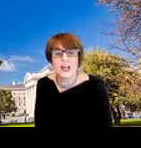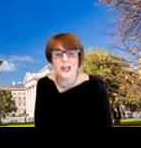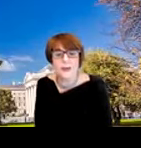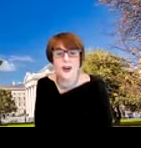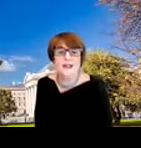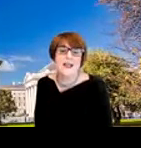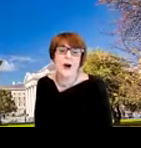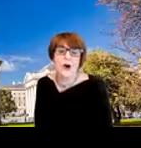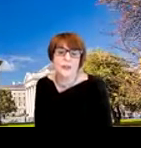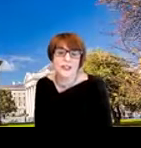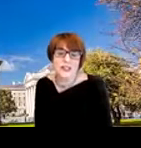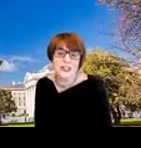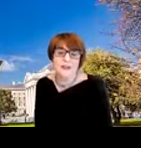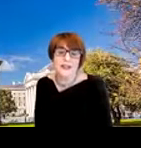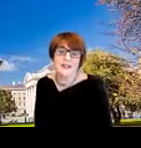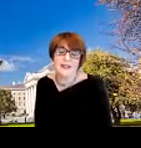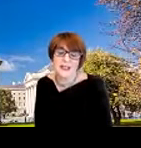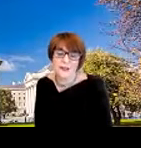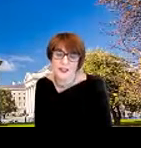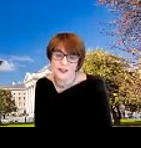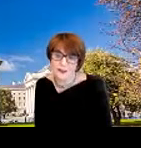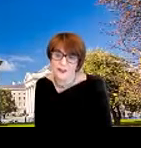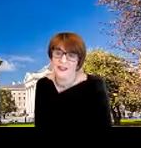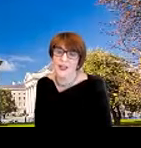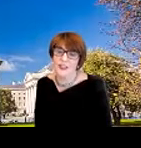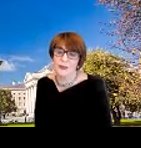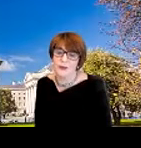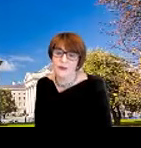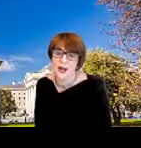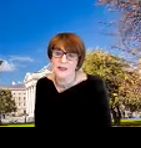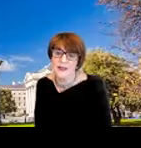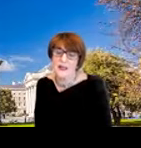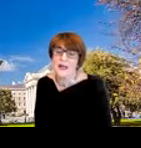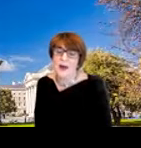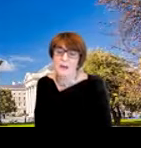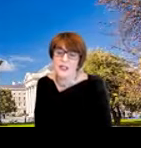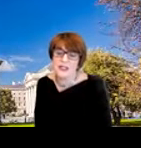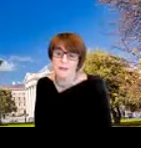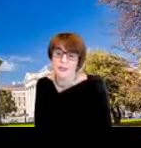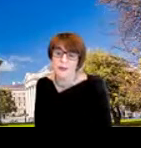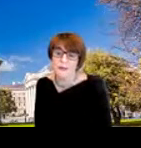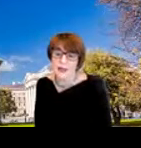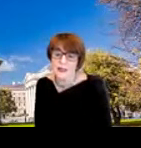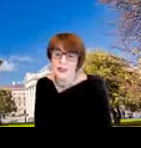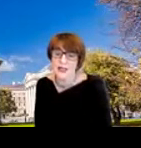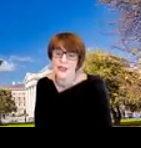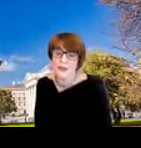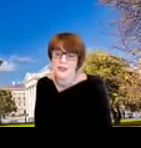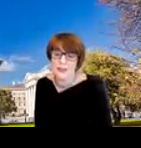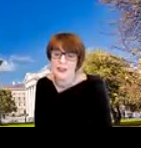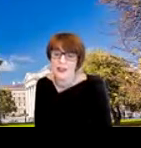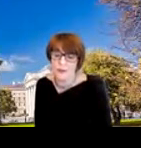Contact with friends, almost 80% had less face-to-face contact with friends, and participants with mild